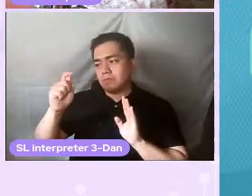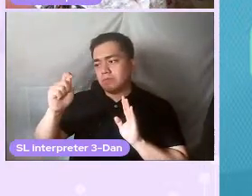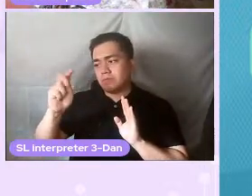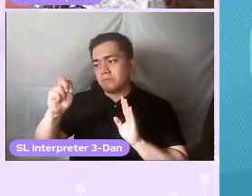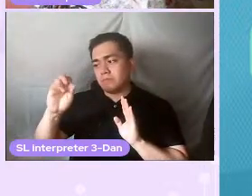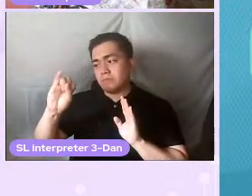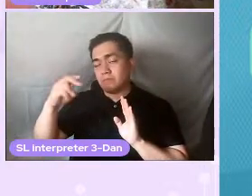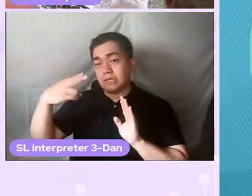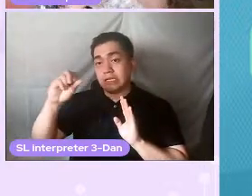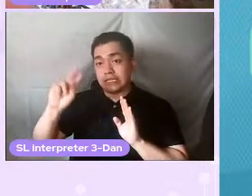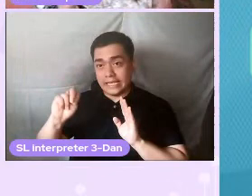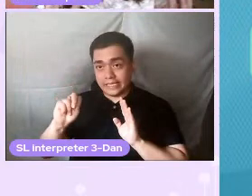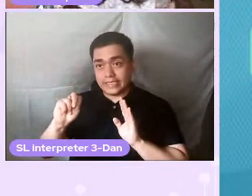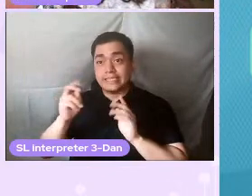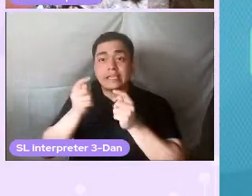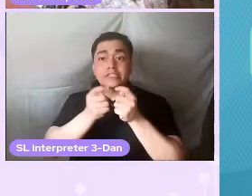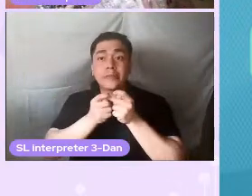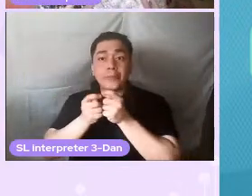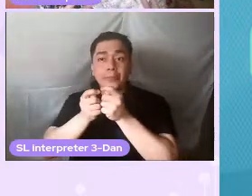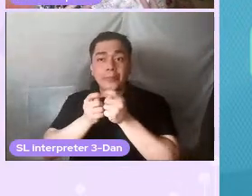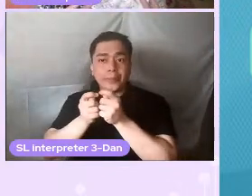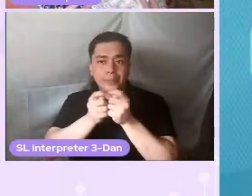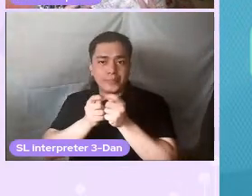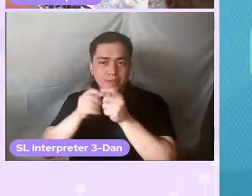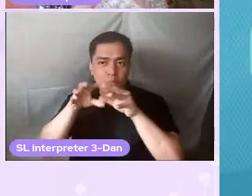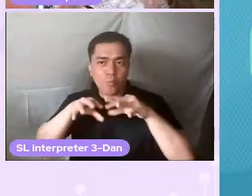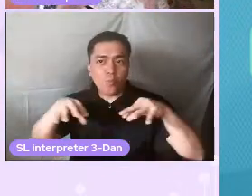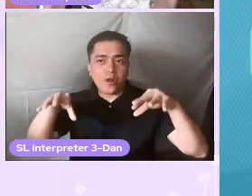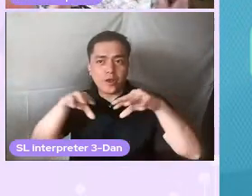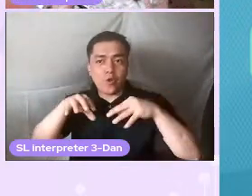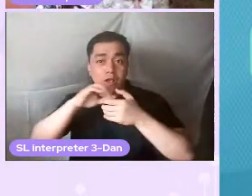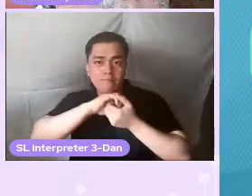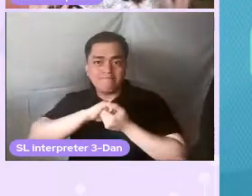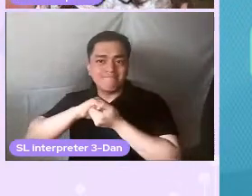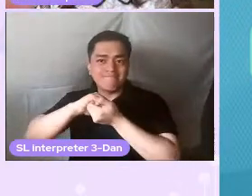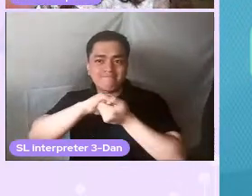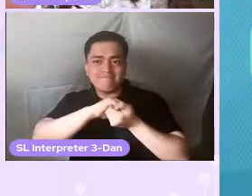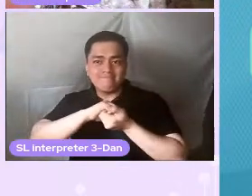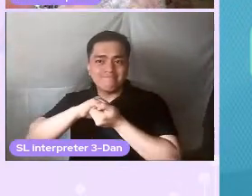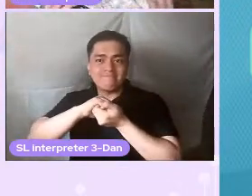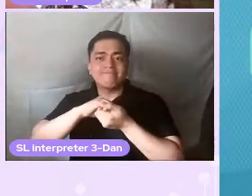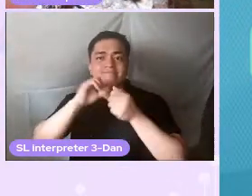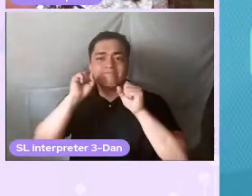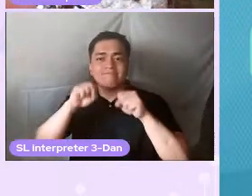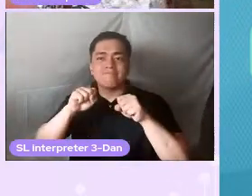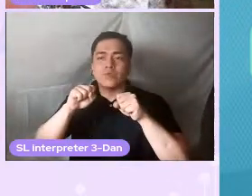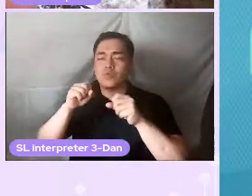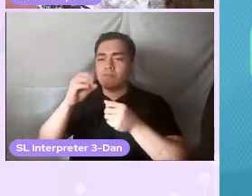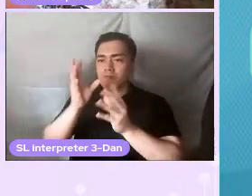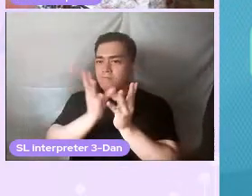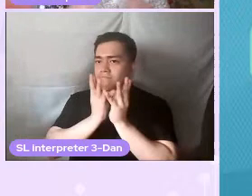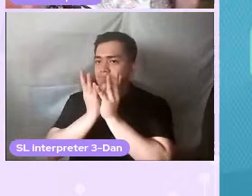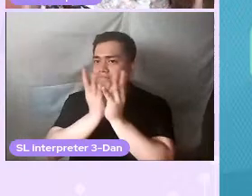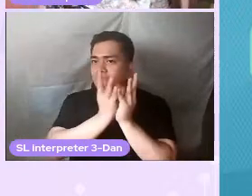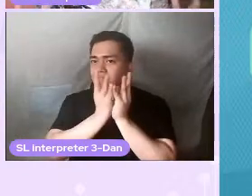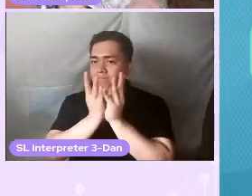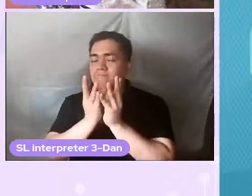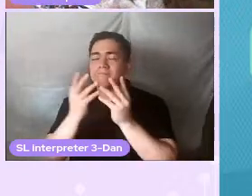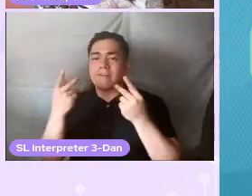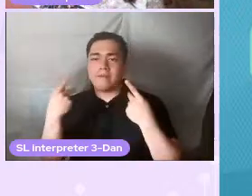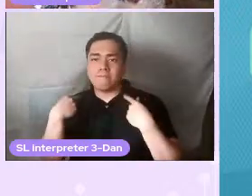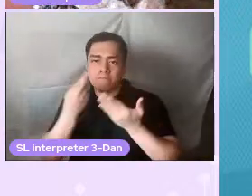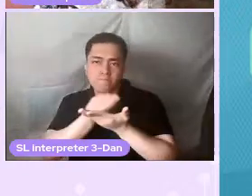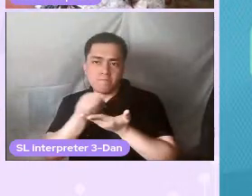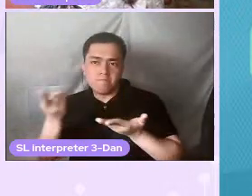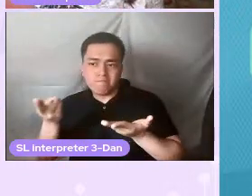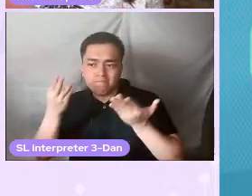starting a business isn't something that you just do on your own. It's something na parang yun nga, you should work with your community and the resources around you, right, to uplift you